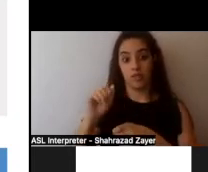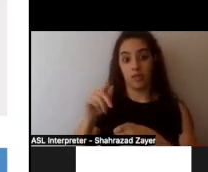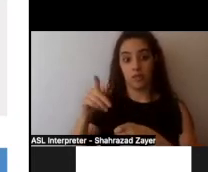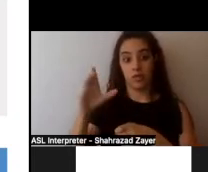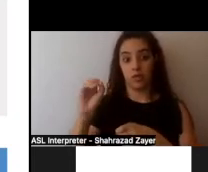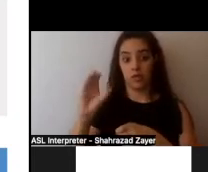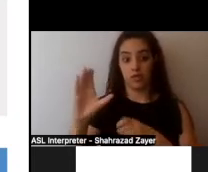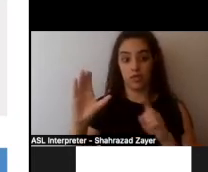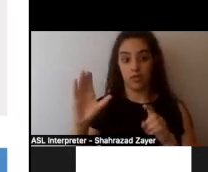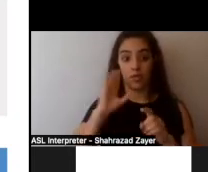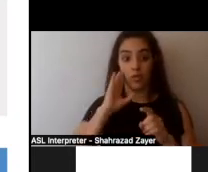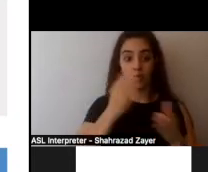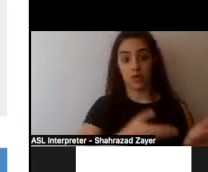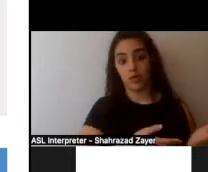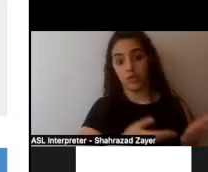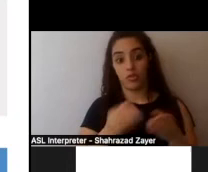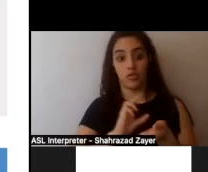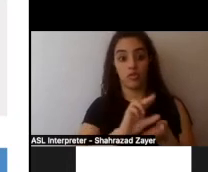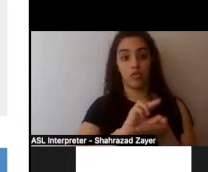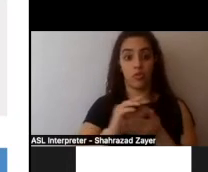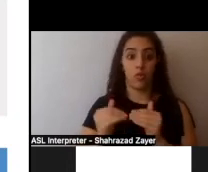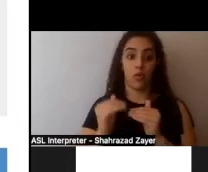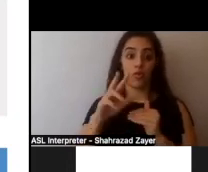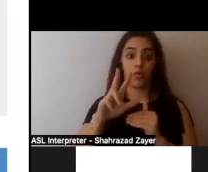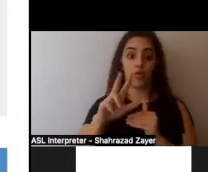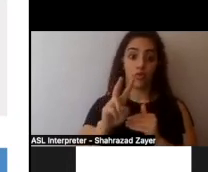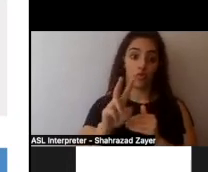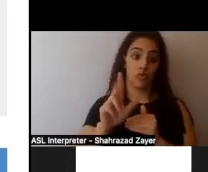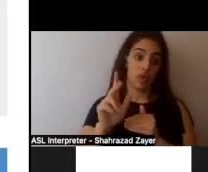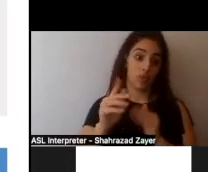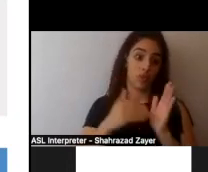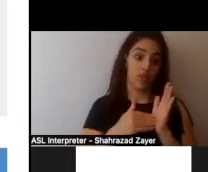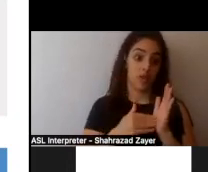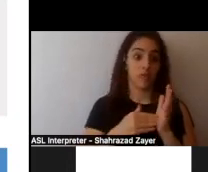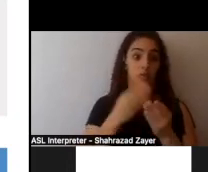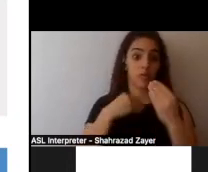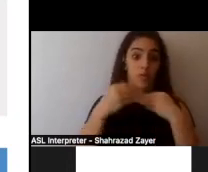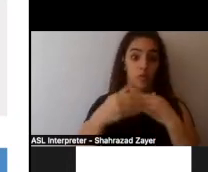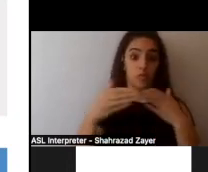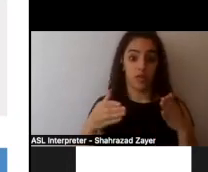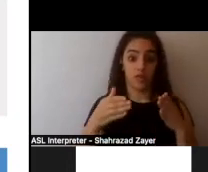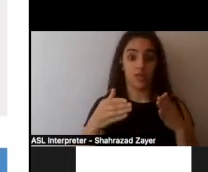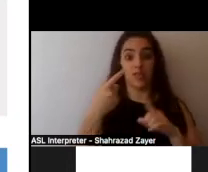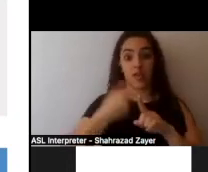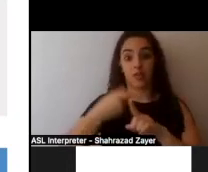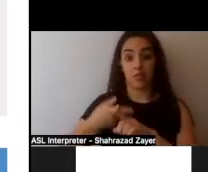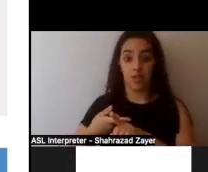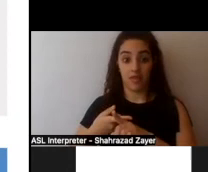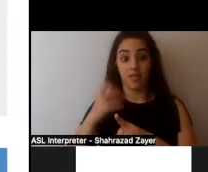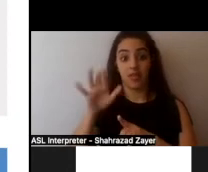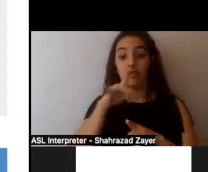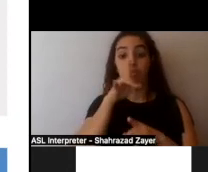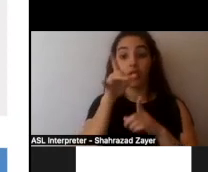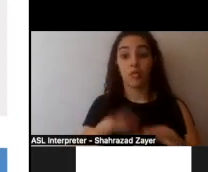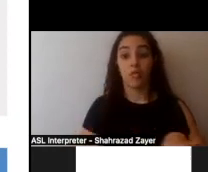And these are really critical parts of the system of nutrition